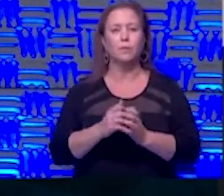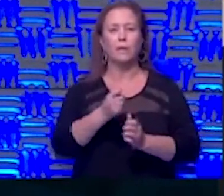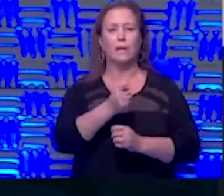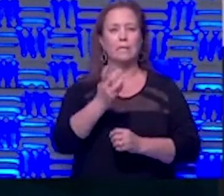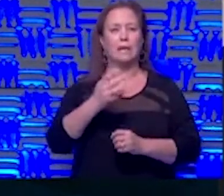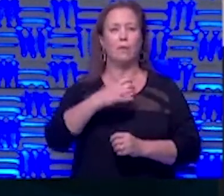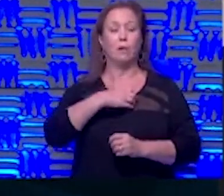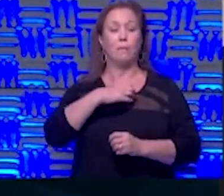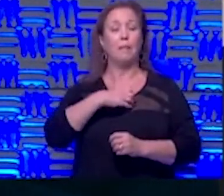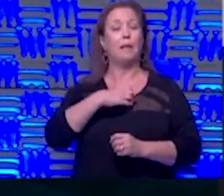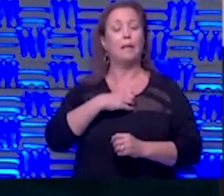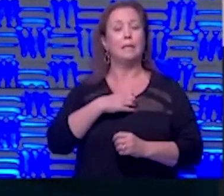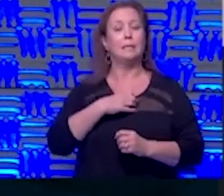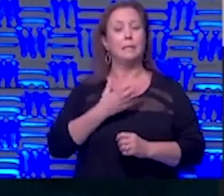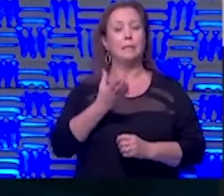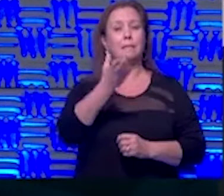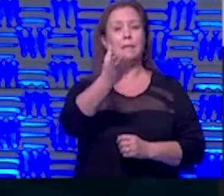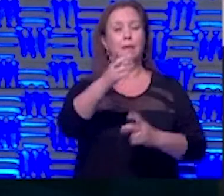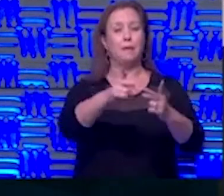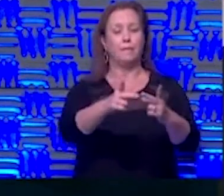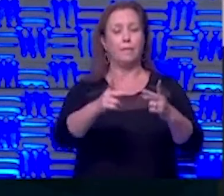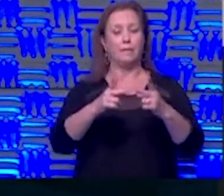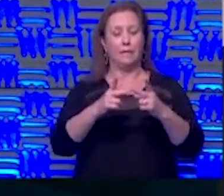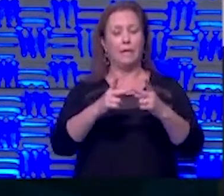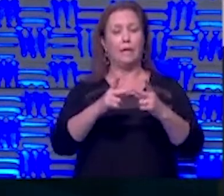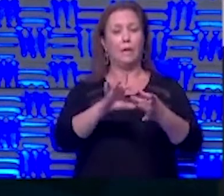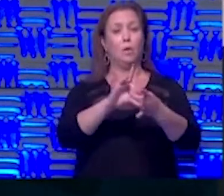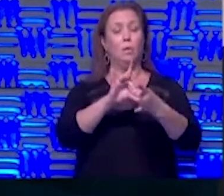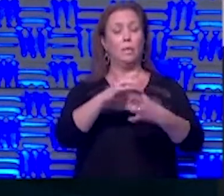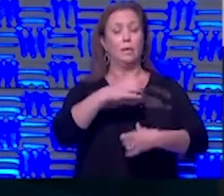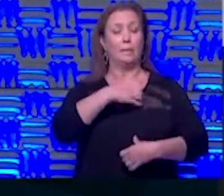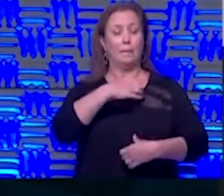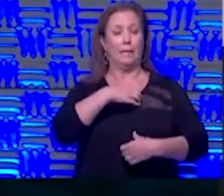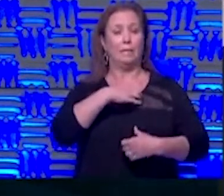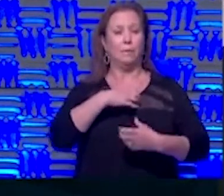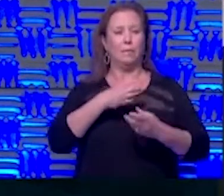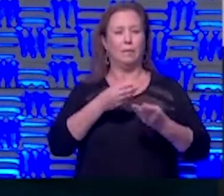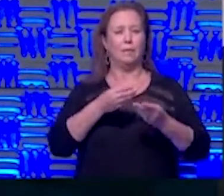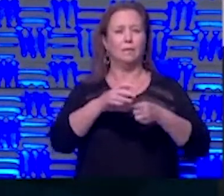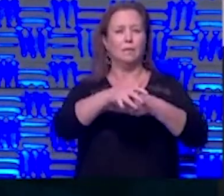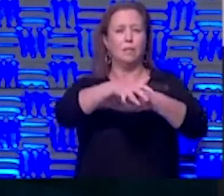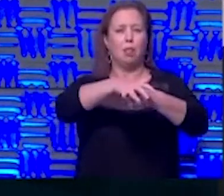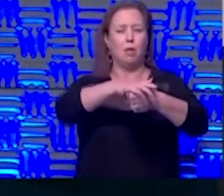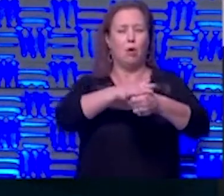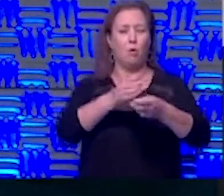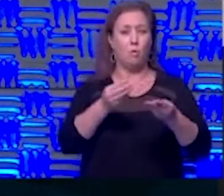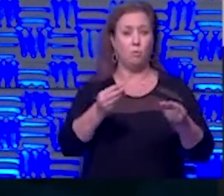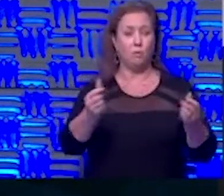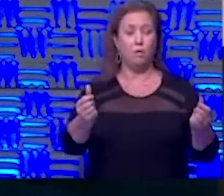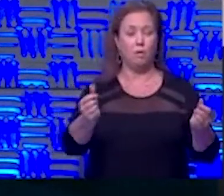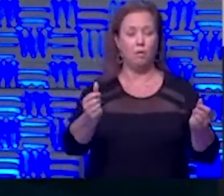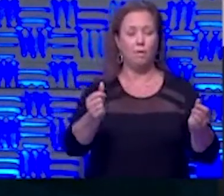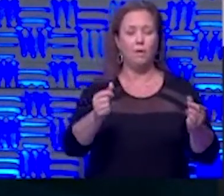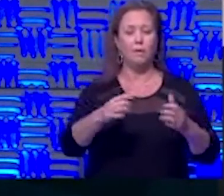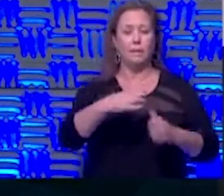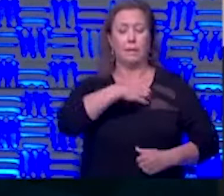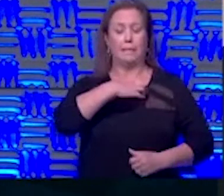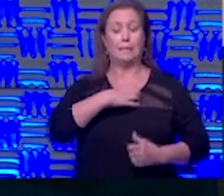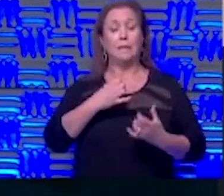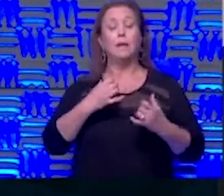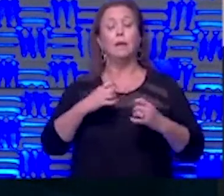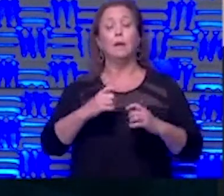that facility, and those complaints have been slow to resolve. I will tell you that this week